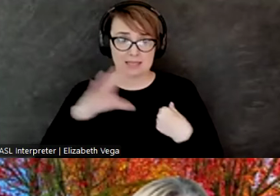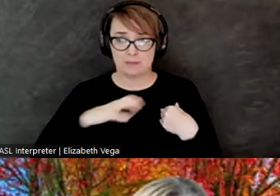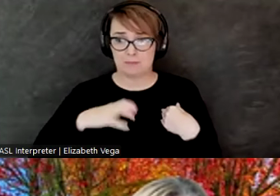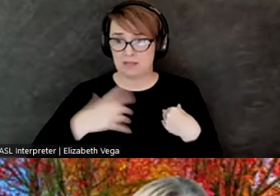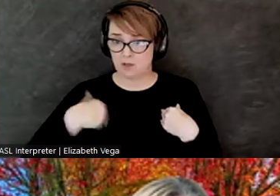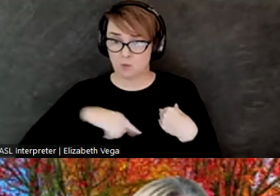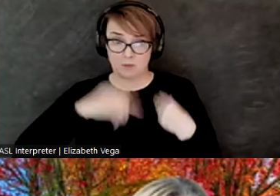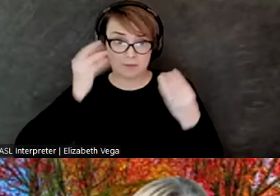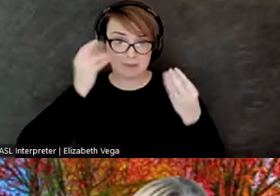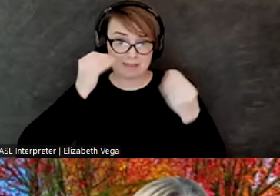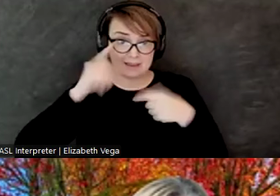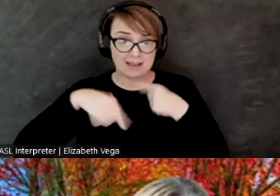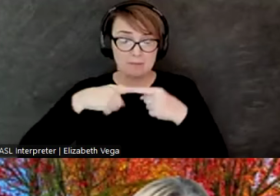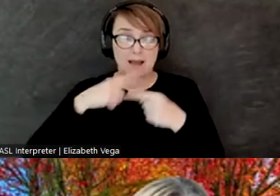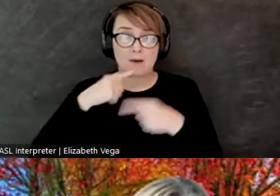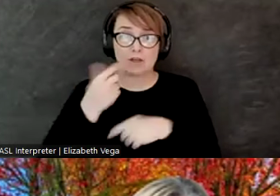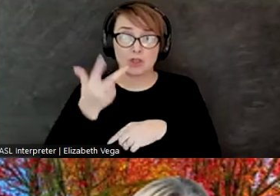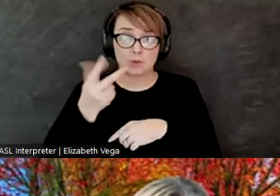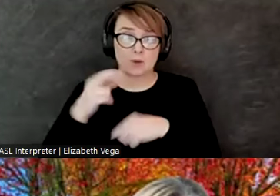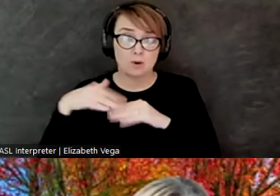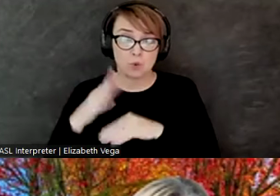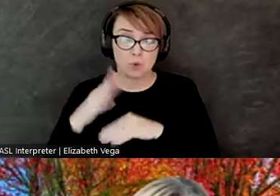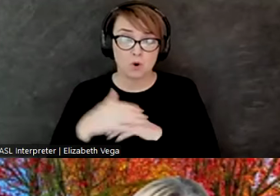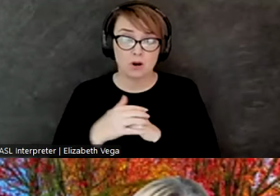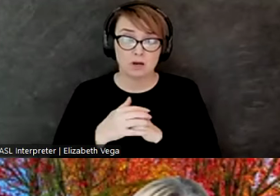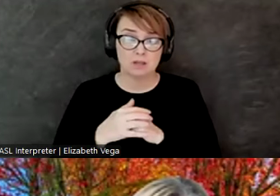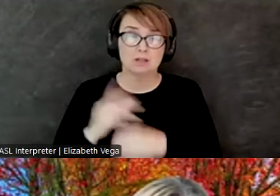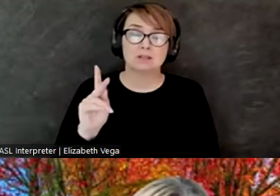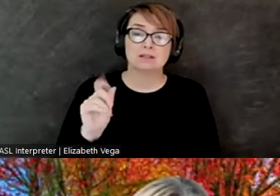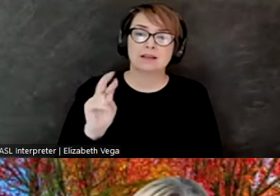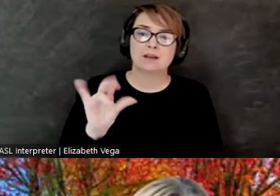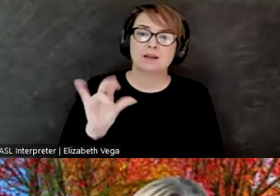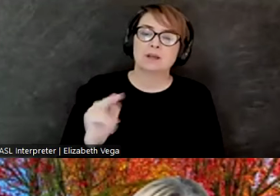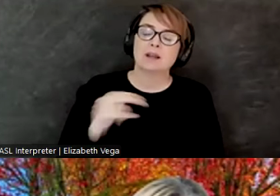more? I'm glad you asked that question because I want to make sure I'm clear.